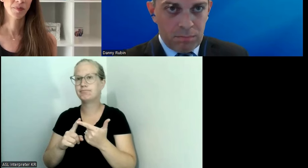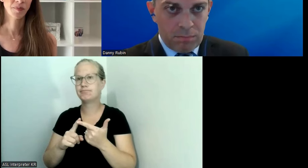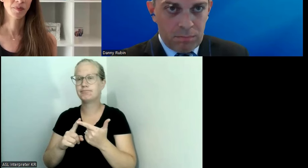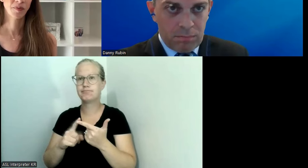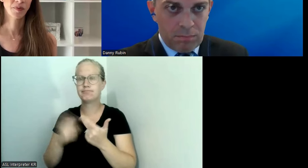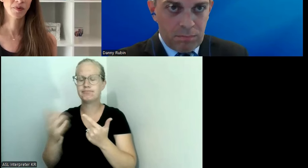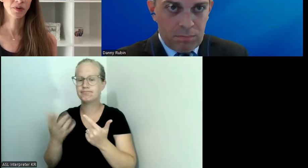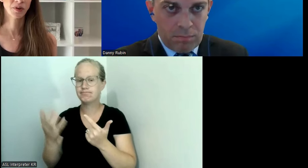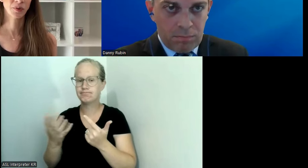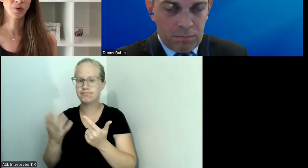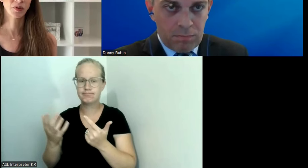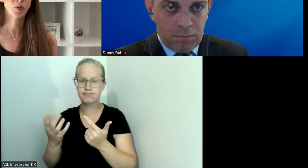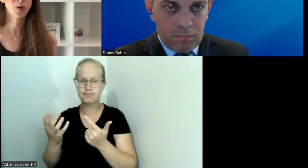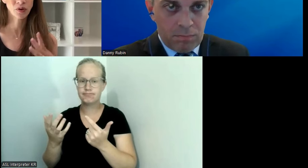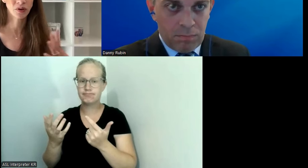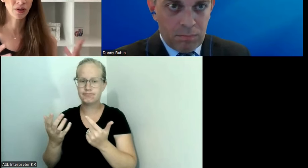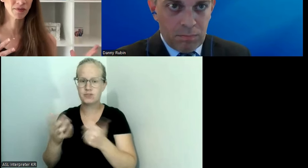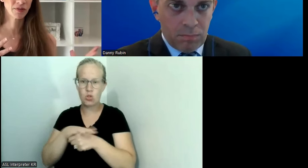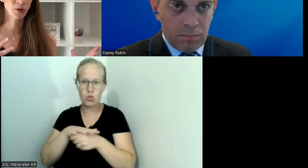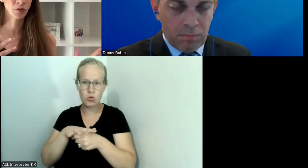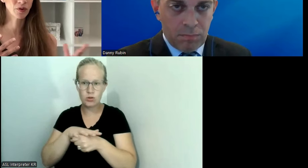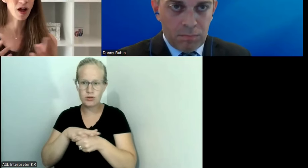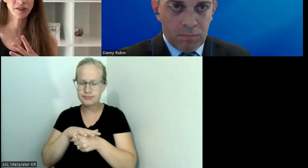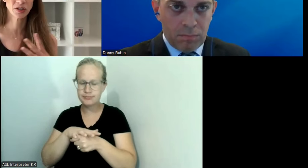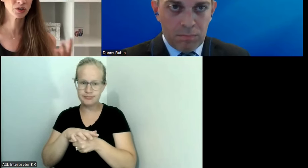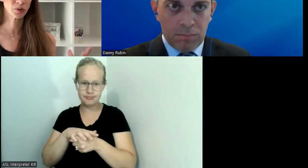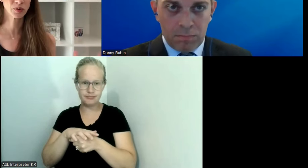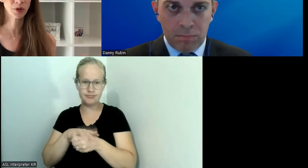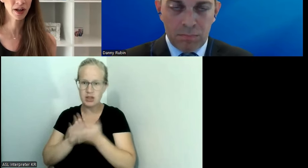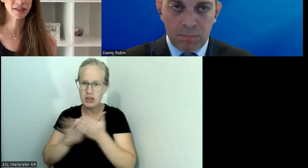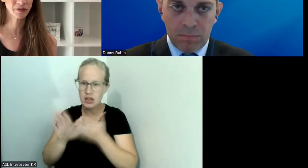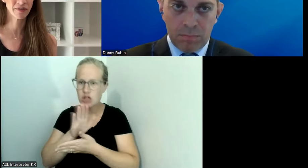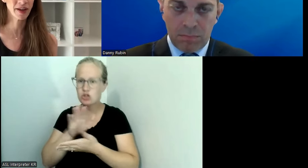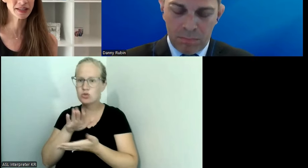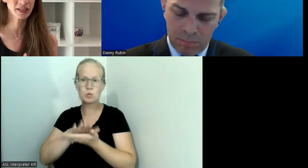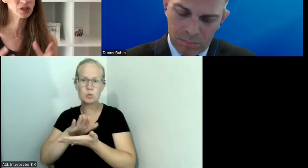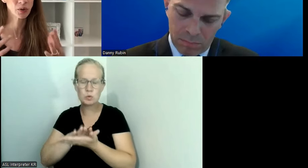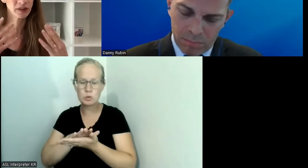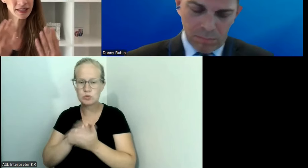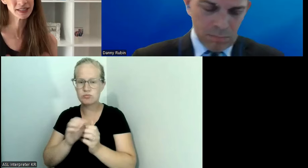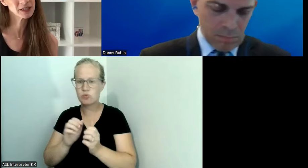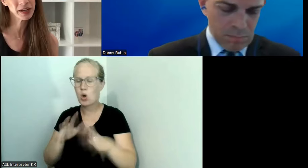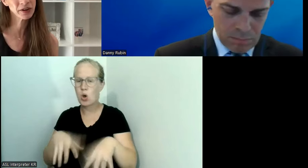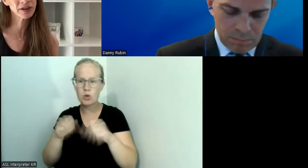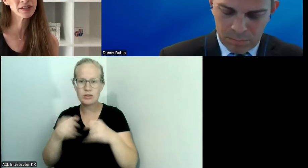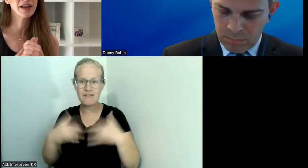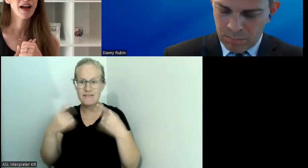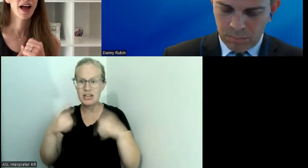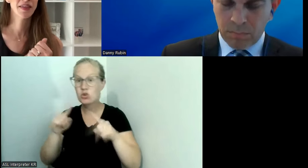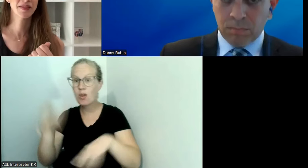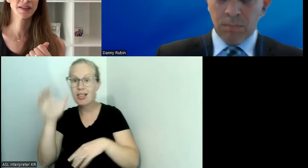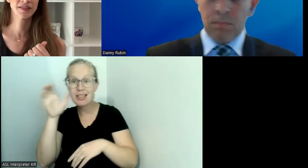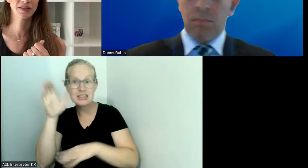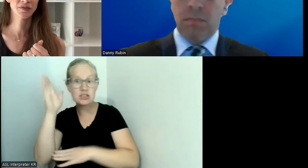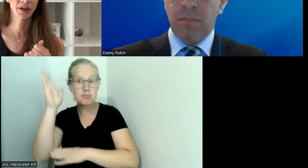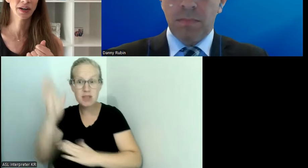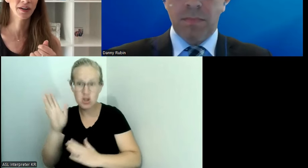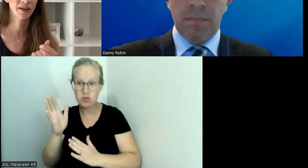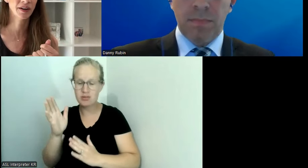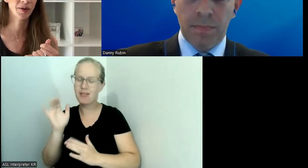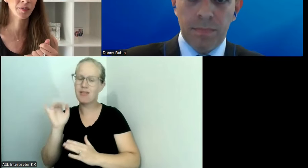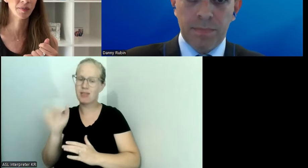um, you know, local, local colleges or schools put on different events, like to go to listen to speakers. I think that's,